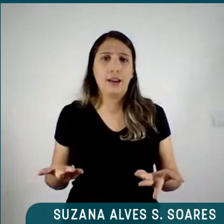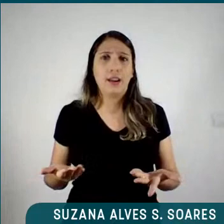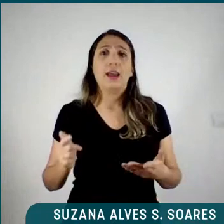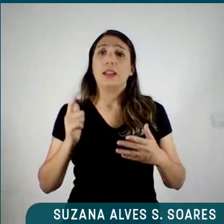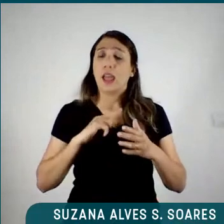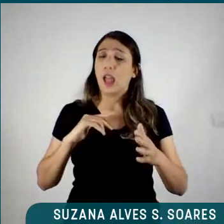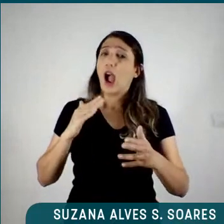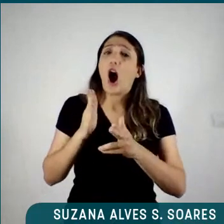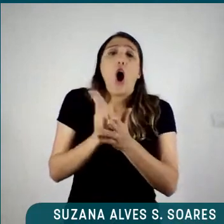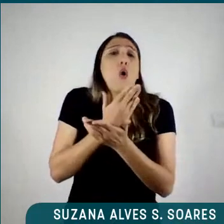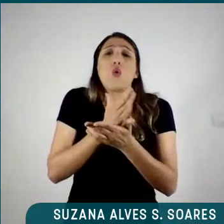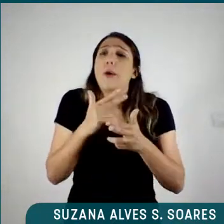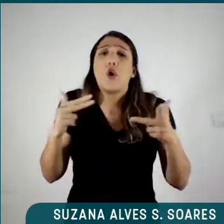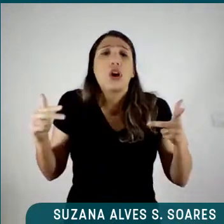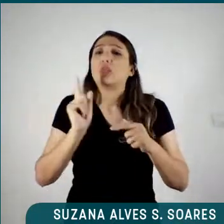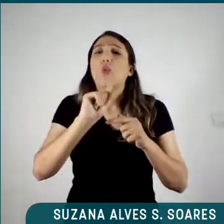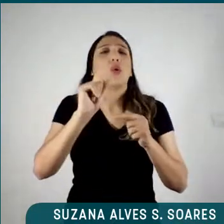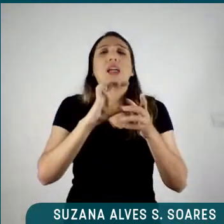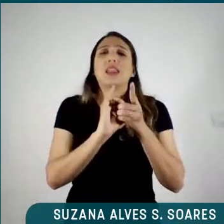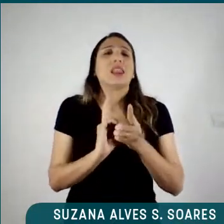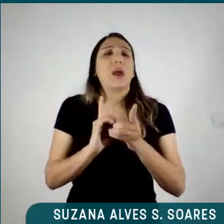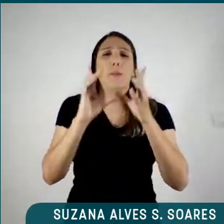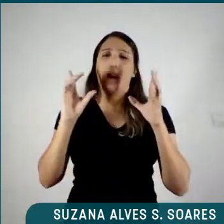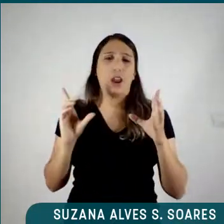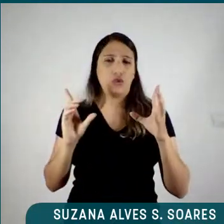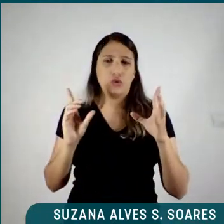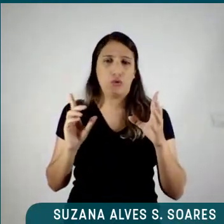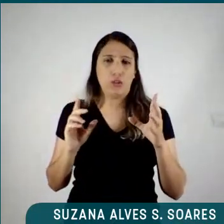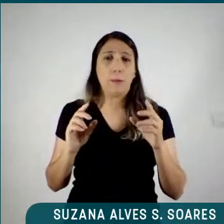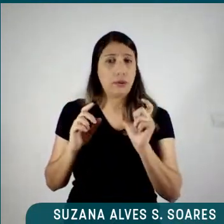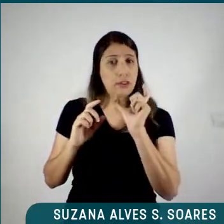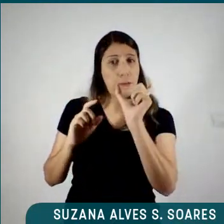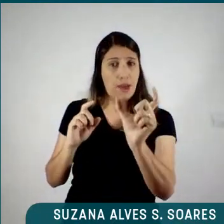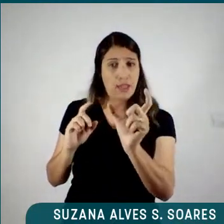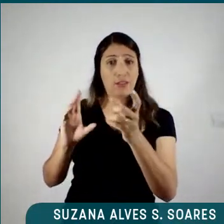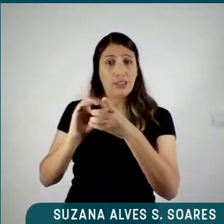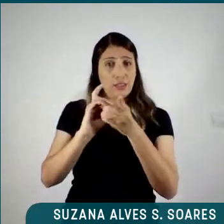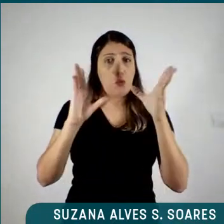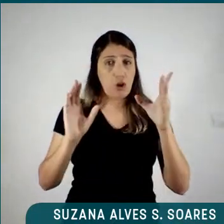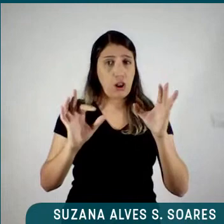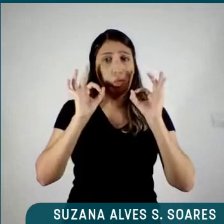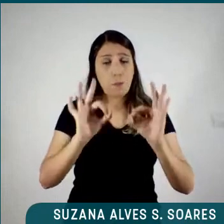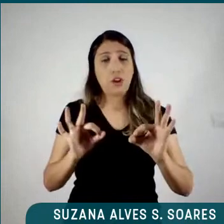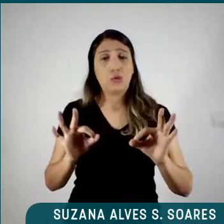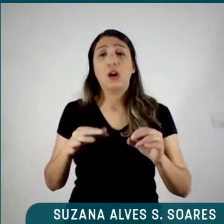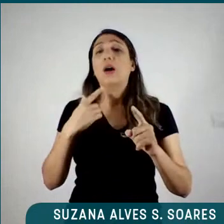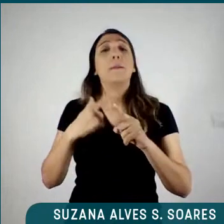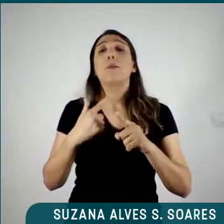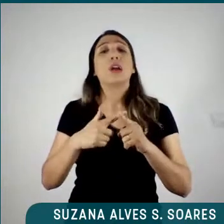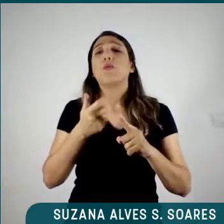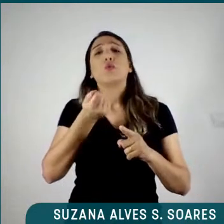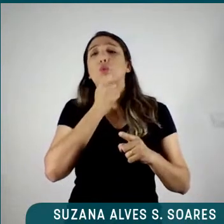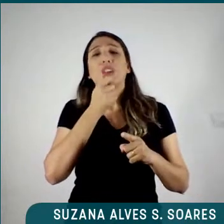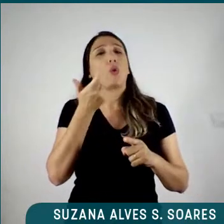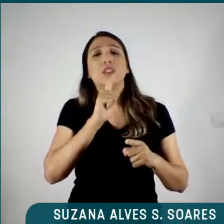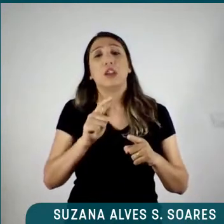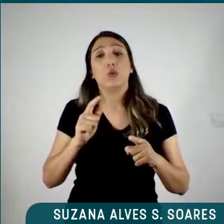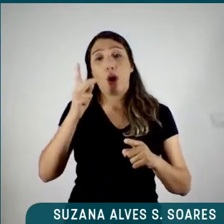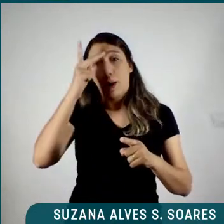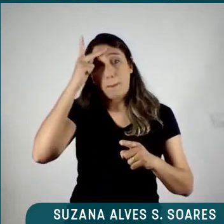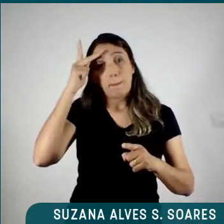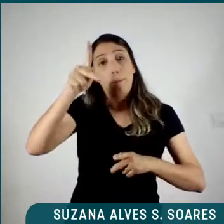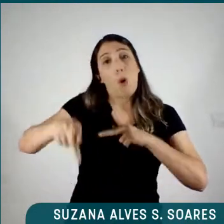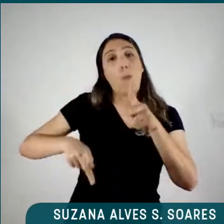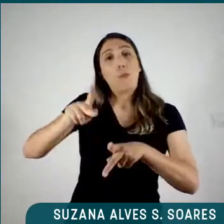barrier for the people to be part of. So there is something that is not very democratic over there.